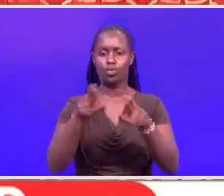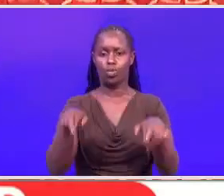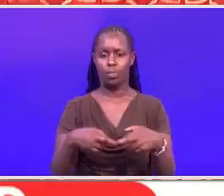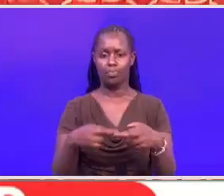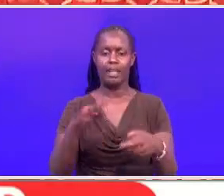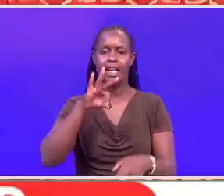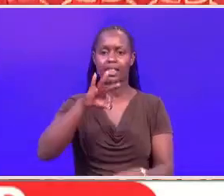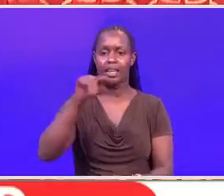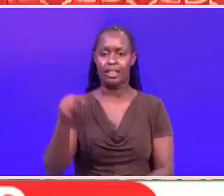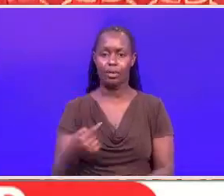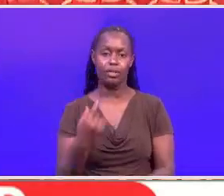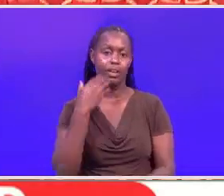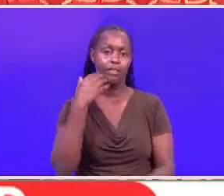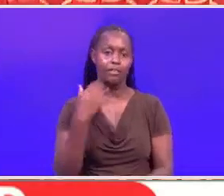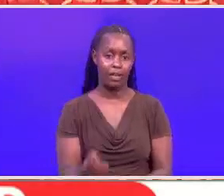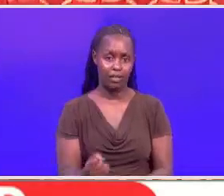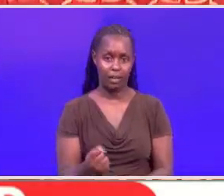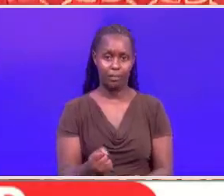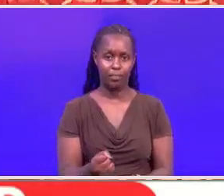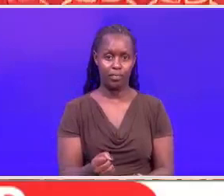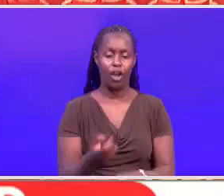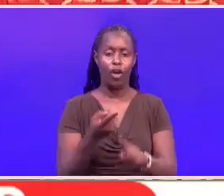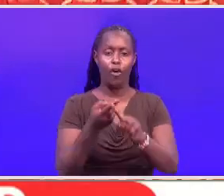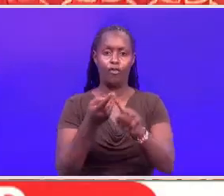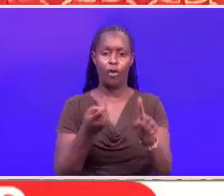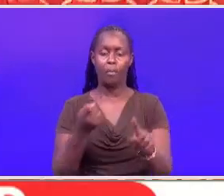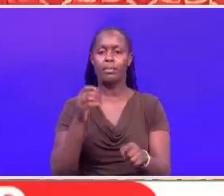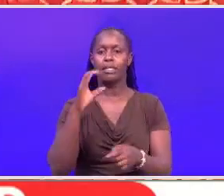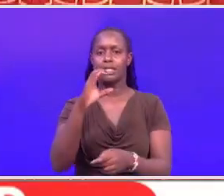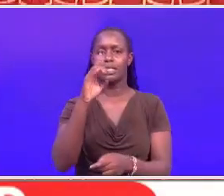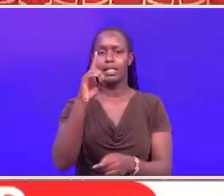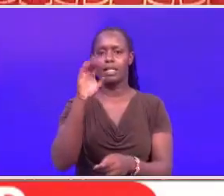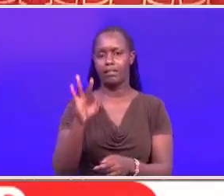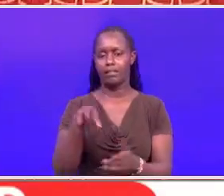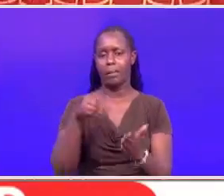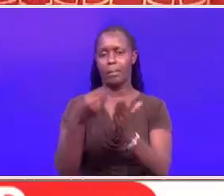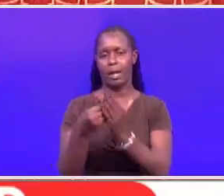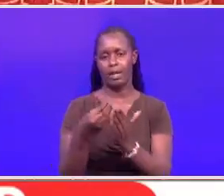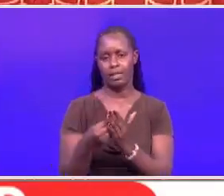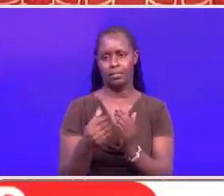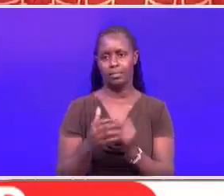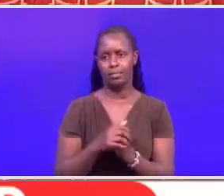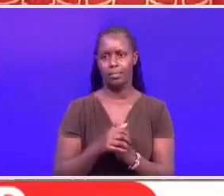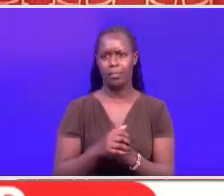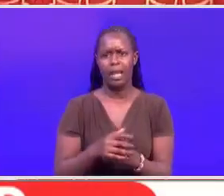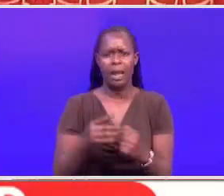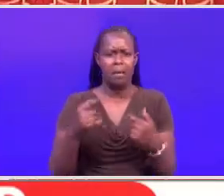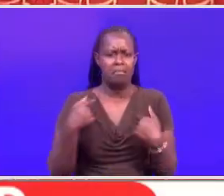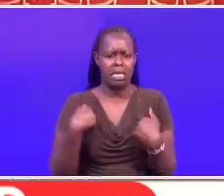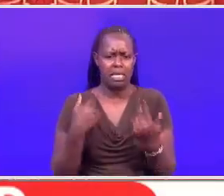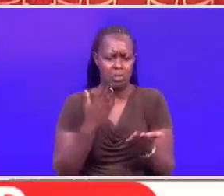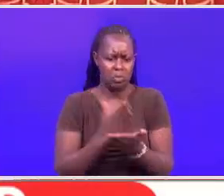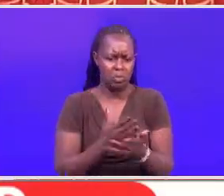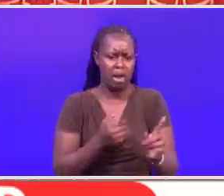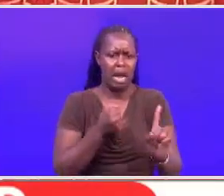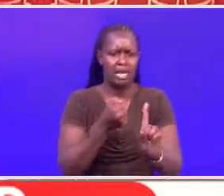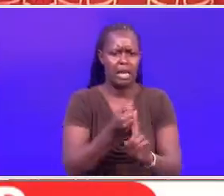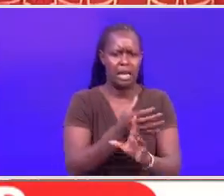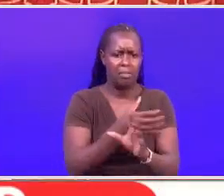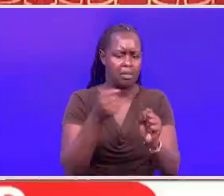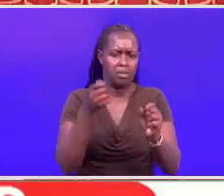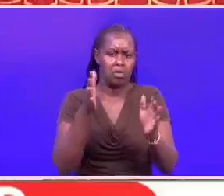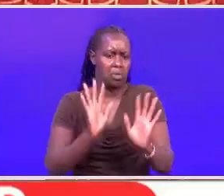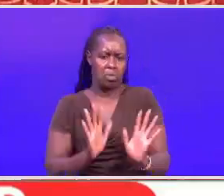3,500 outside pesa ya CDF ambayo wabunge hawa wanapatiwa. Na mimi siwezi piga rais hata nikambia bishop hata unge